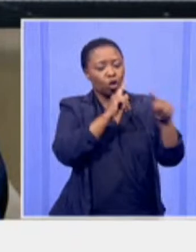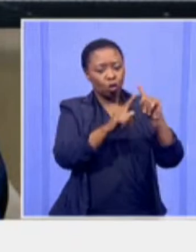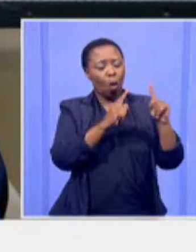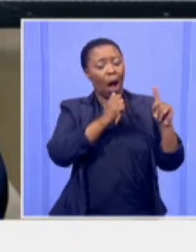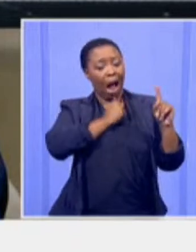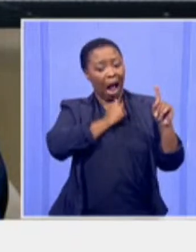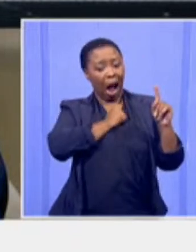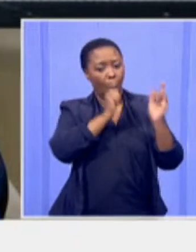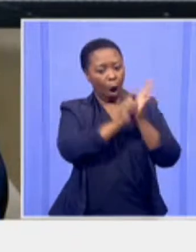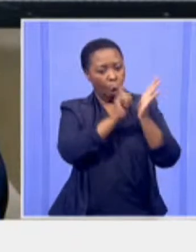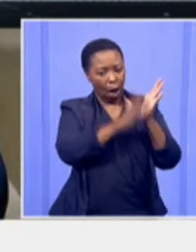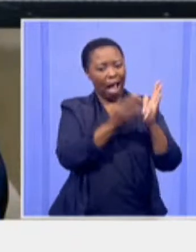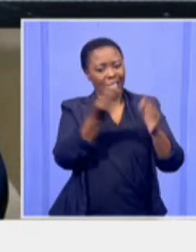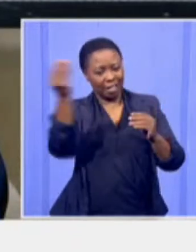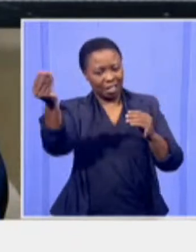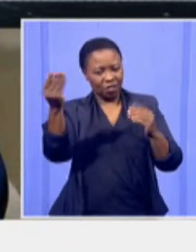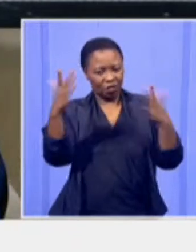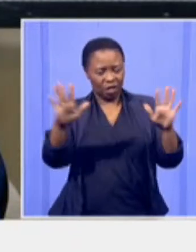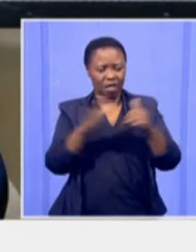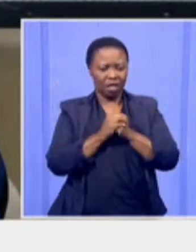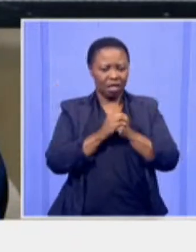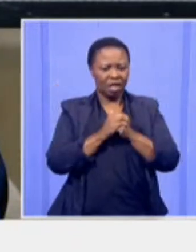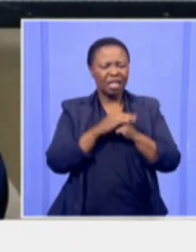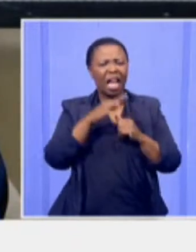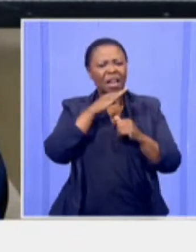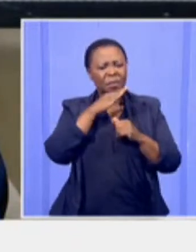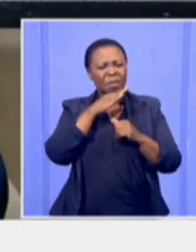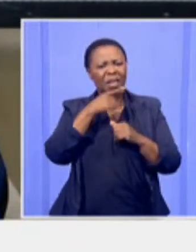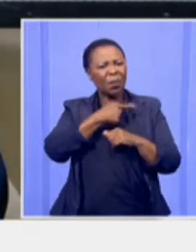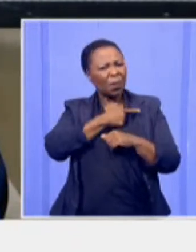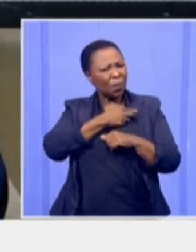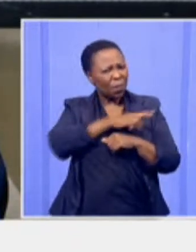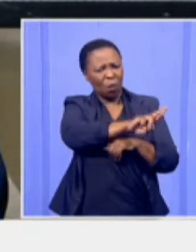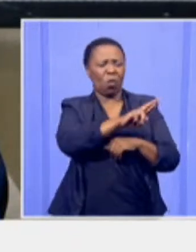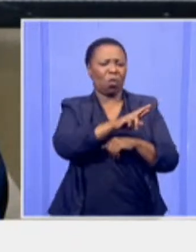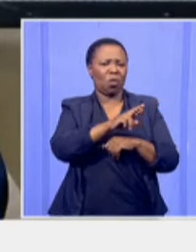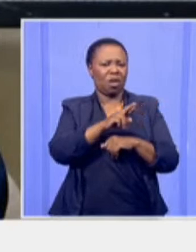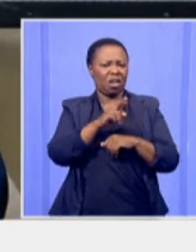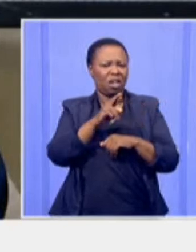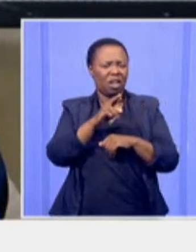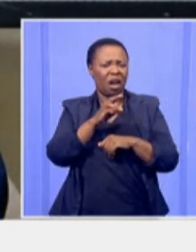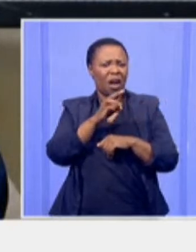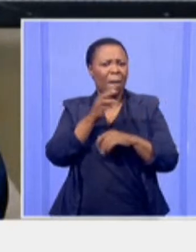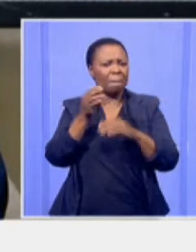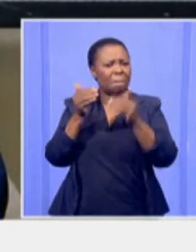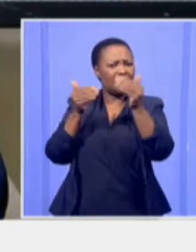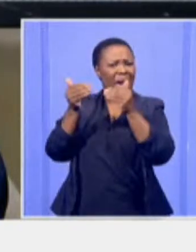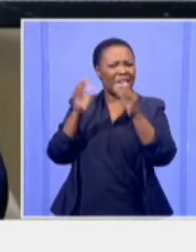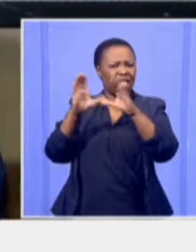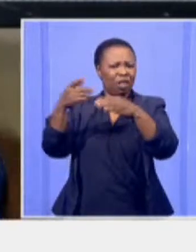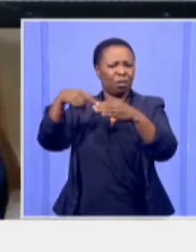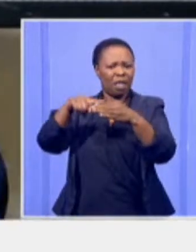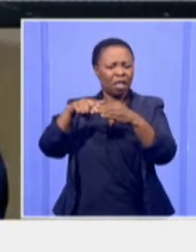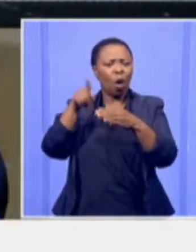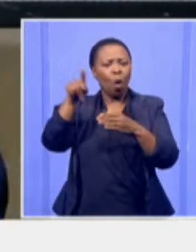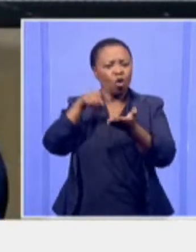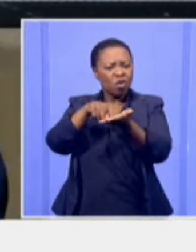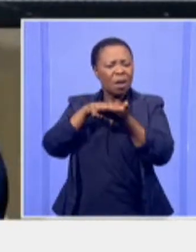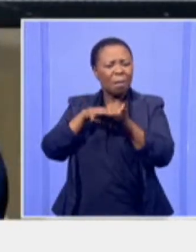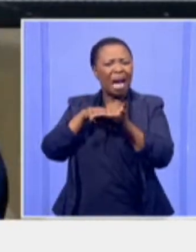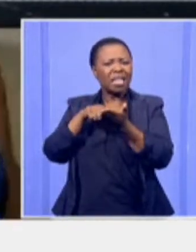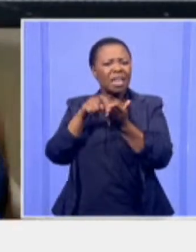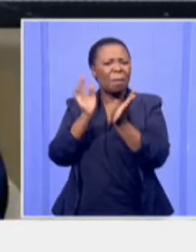lawyers. So it shows that there is arrogance from the management. How do you demand a meeting with students and threaten